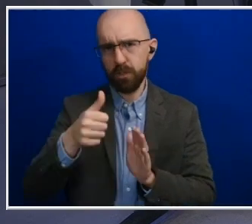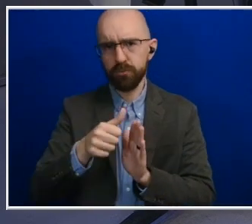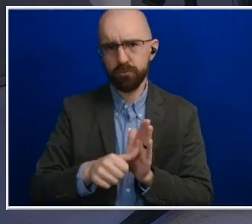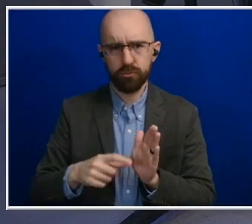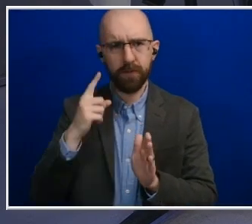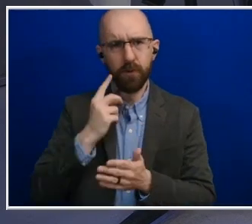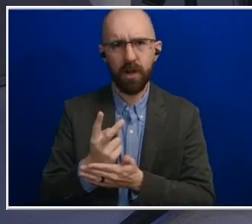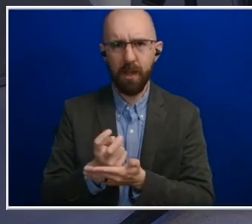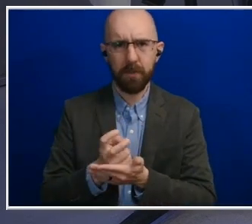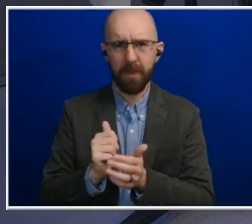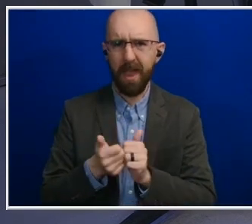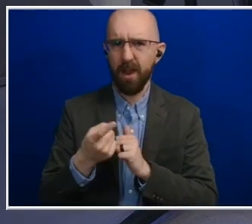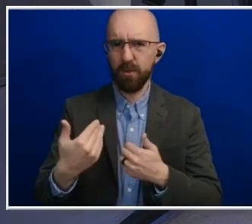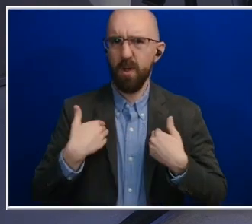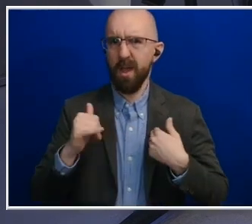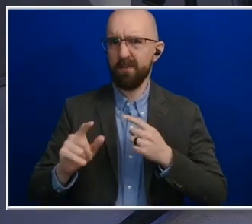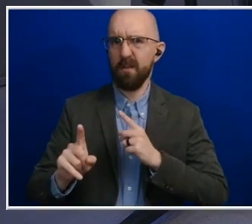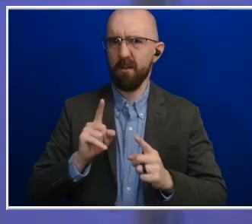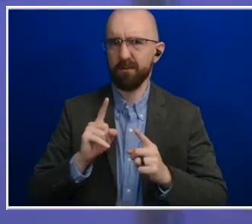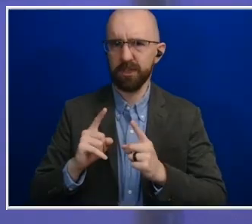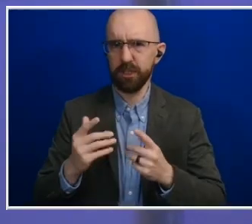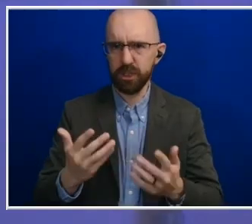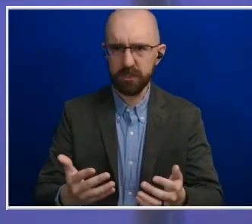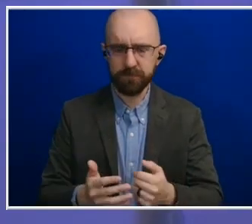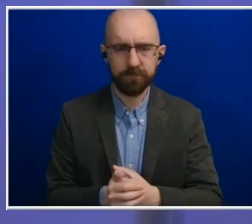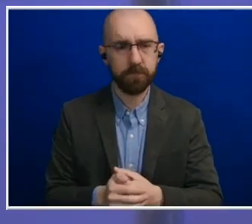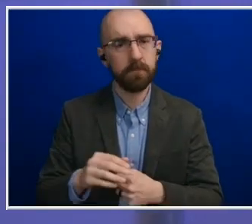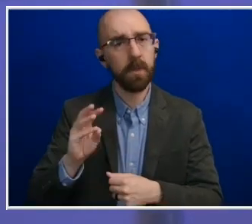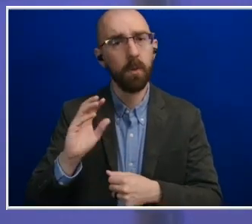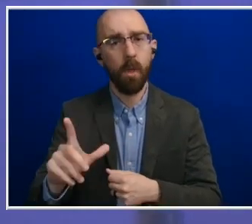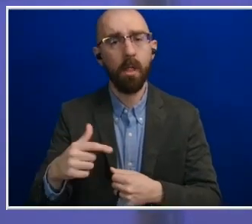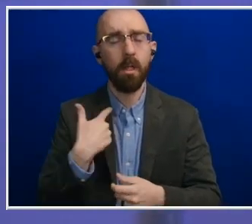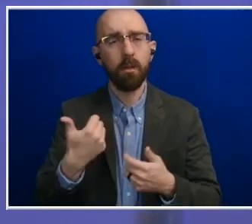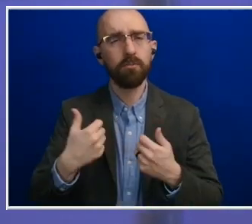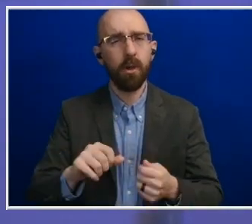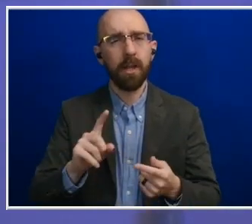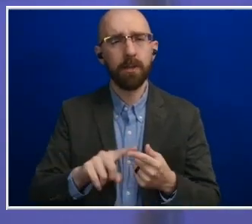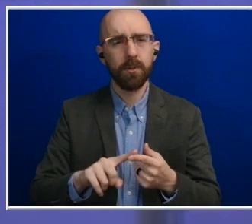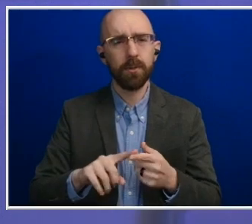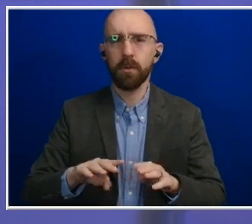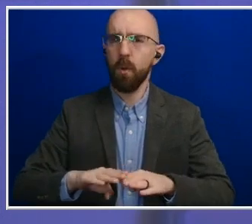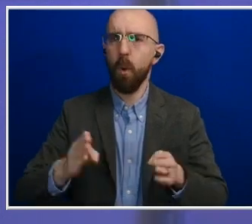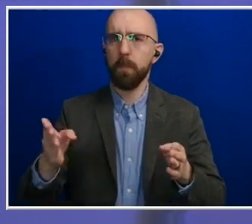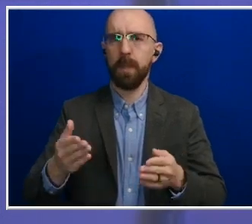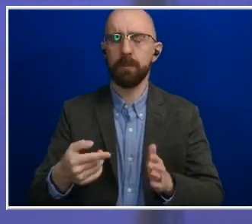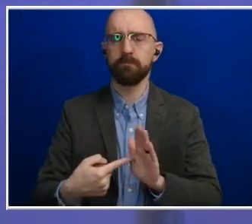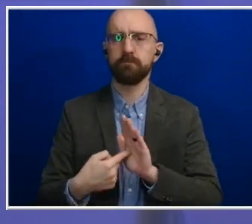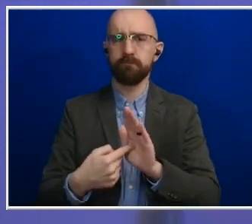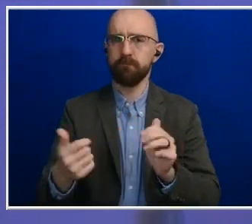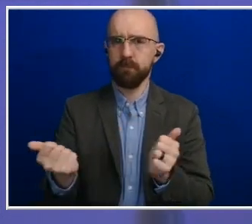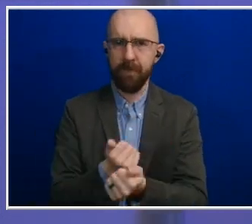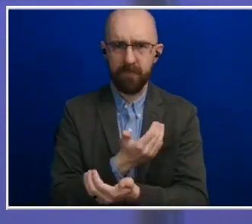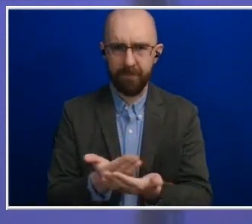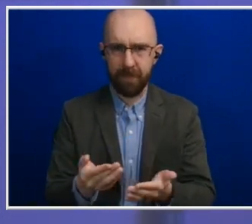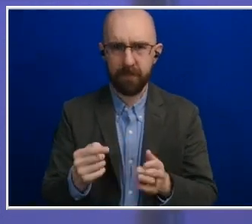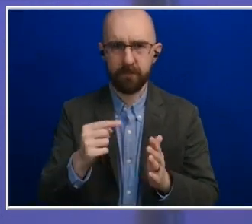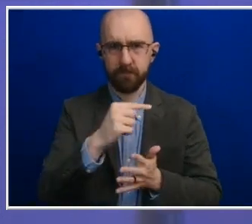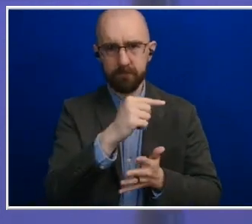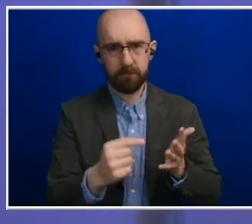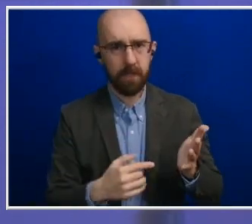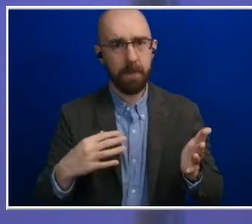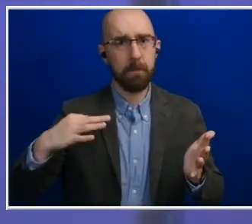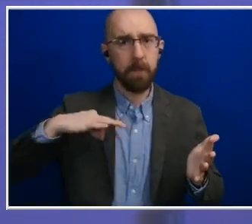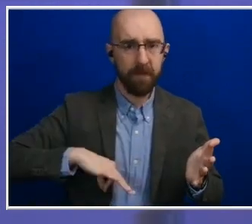that conversation? Well, we try to openly present, everything. These are the benefits. If you